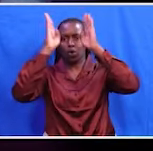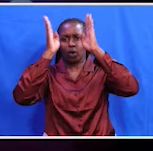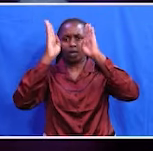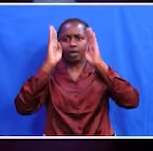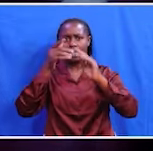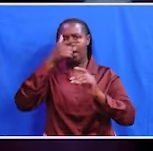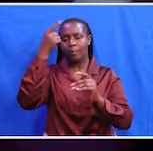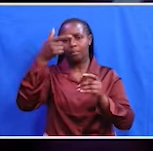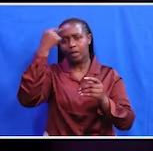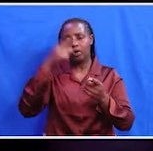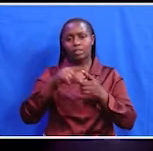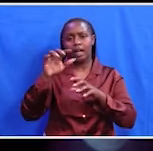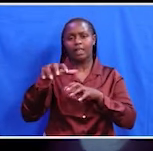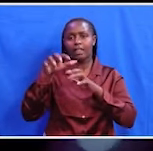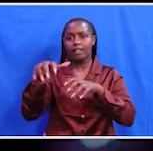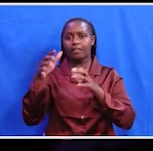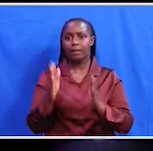They're somewhere down there.